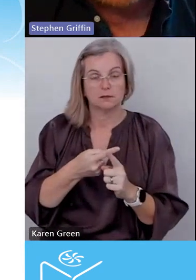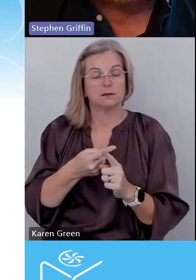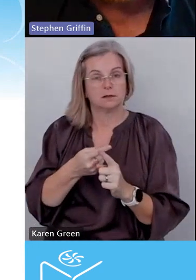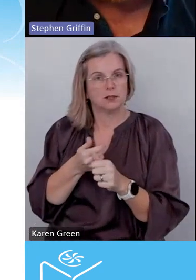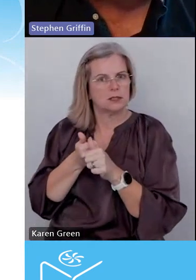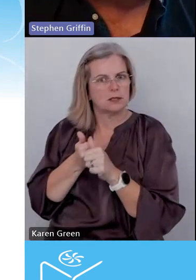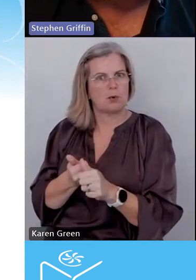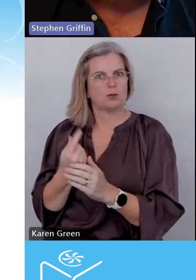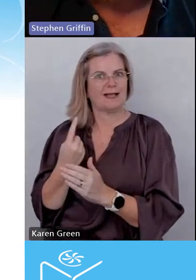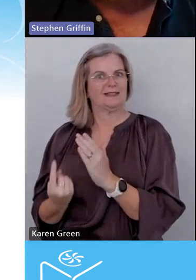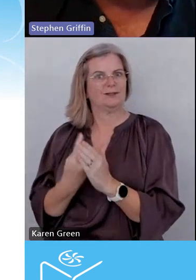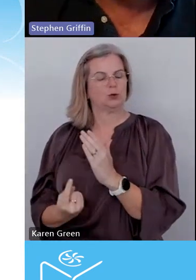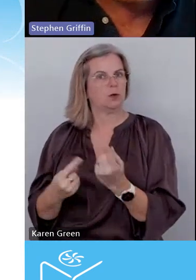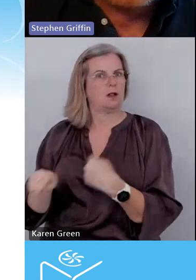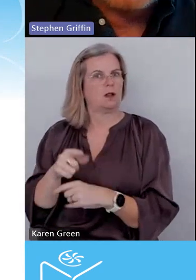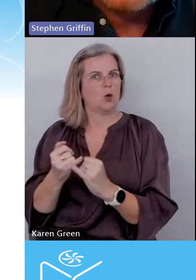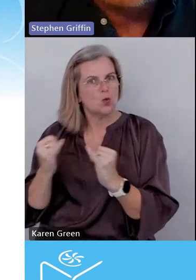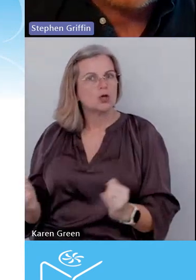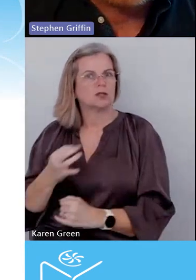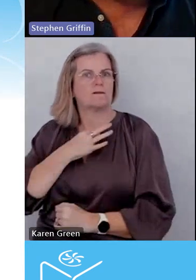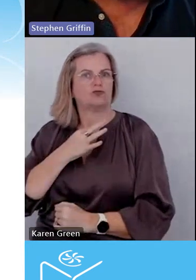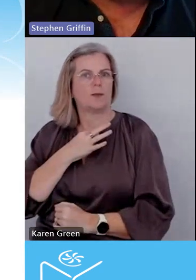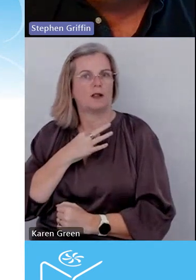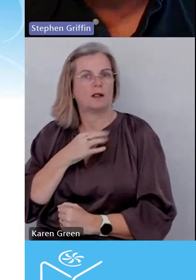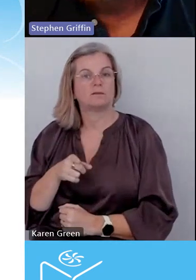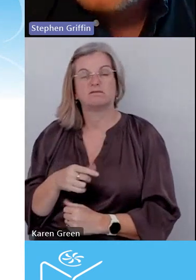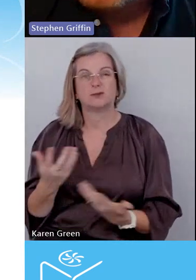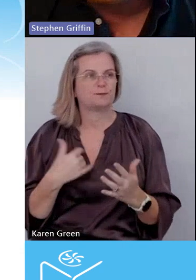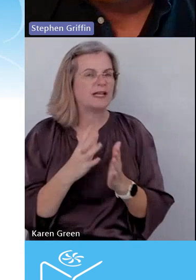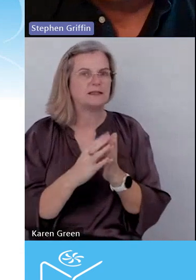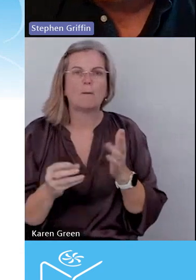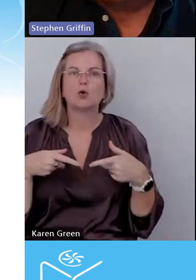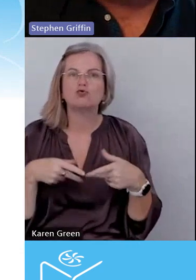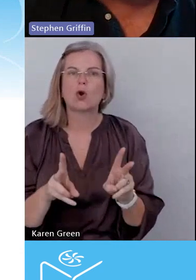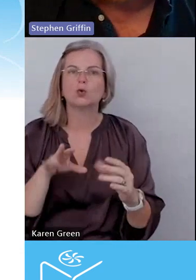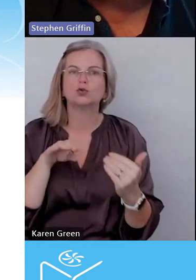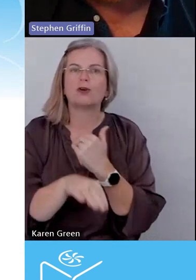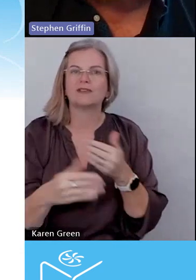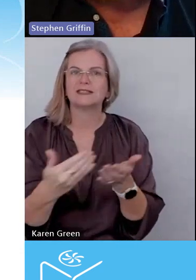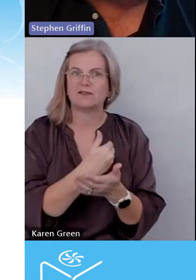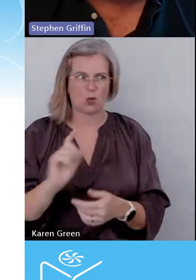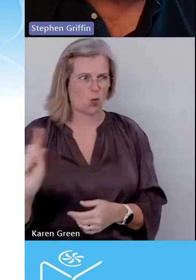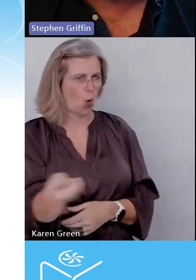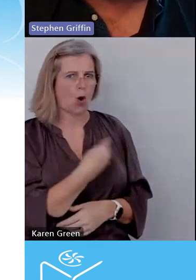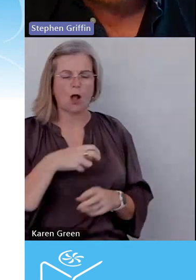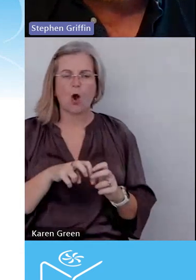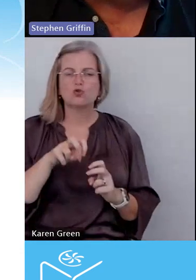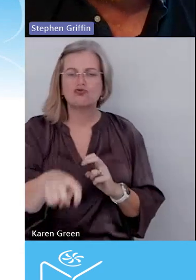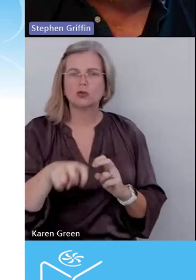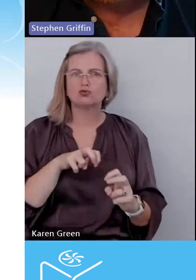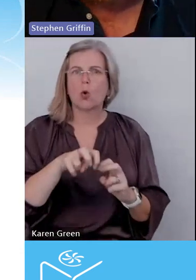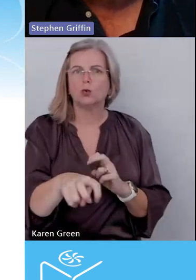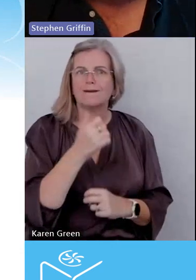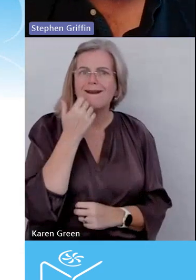not present themselves. So the example I'm using here is road traffic safety. We all cross the road every day, but there is a calculated risk